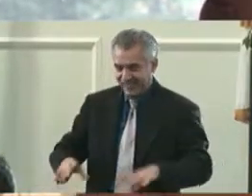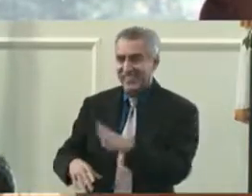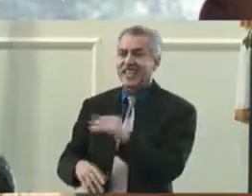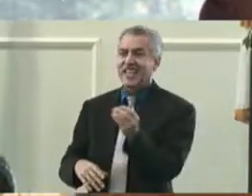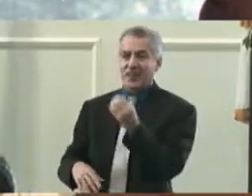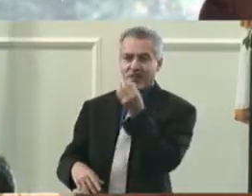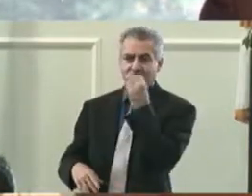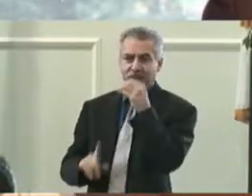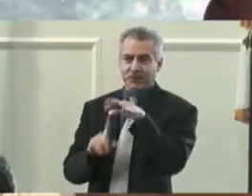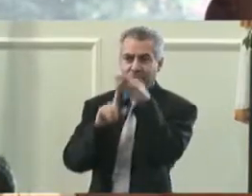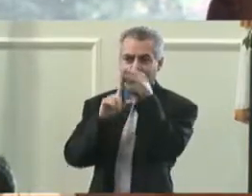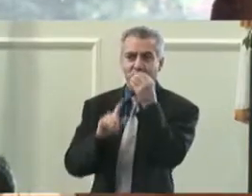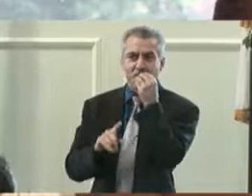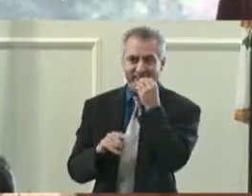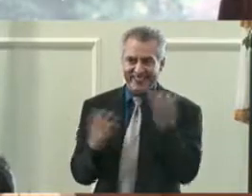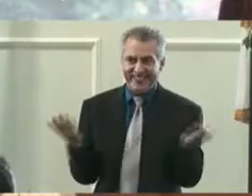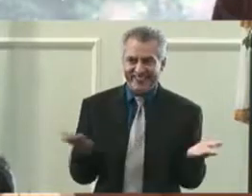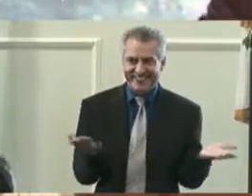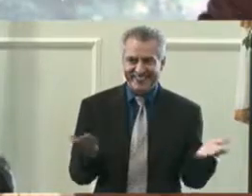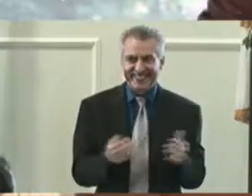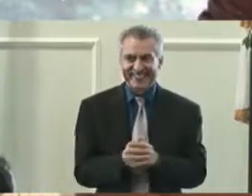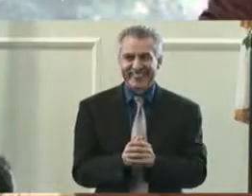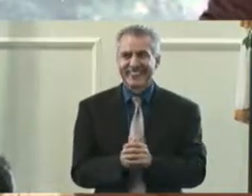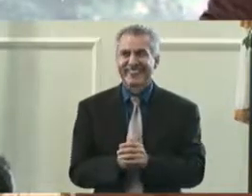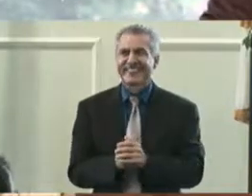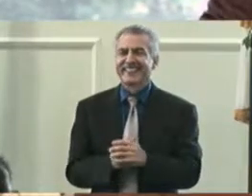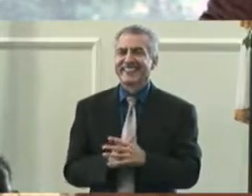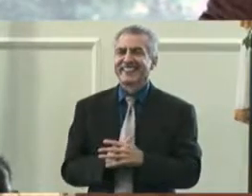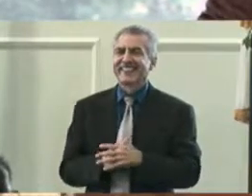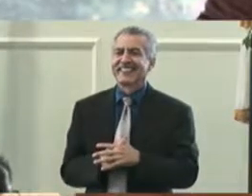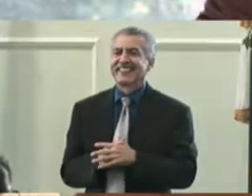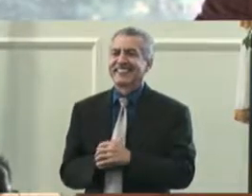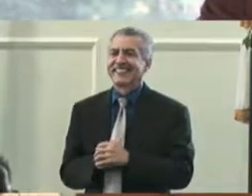for that. Now,